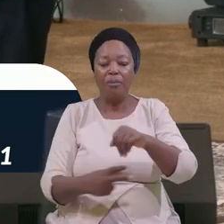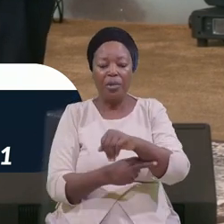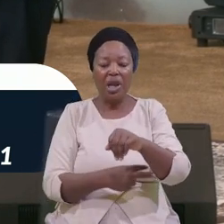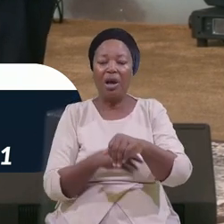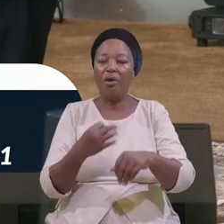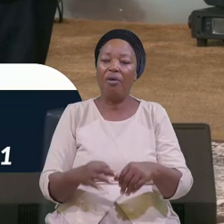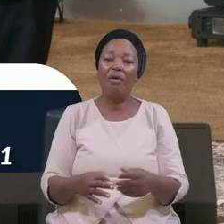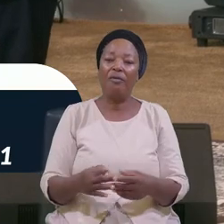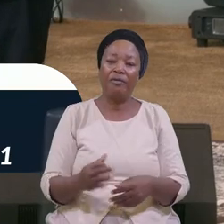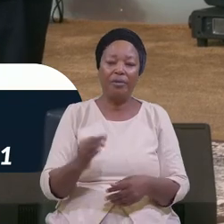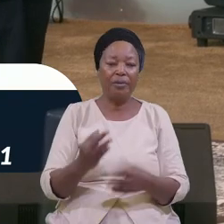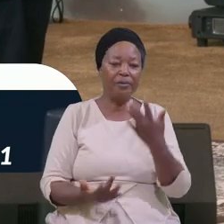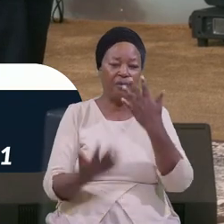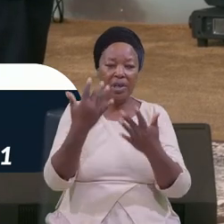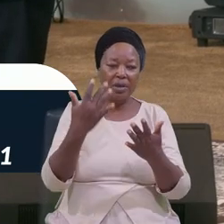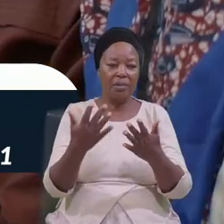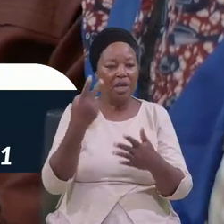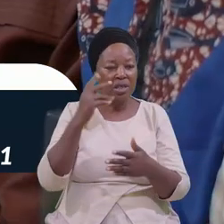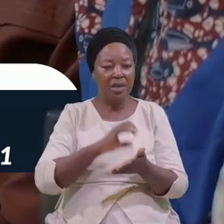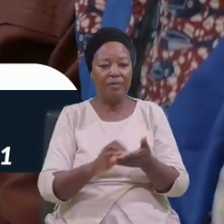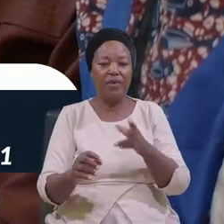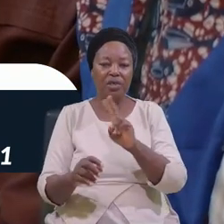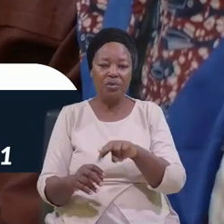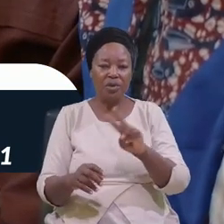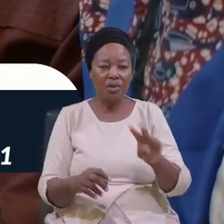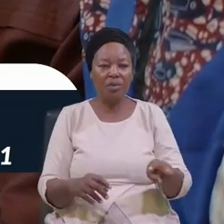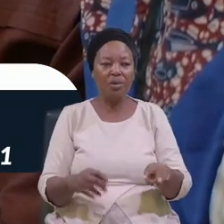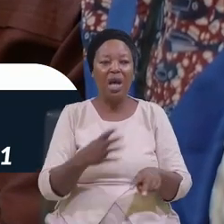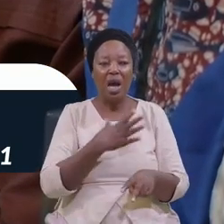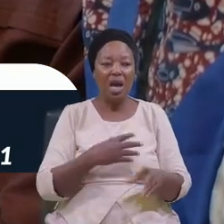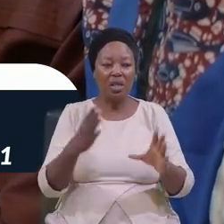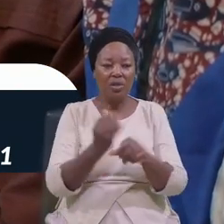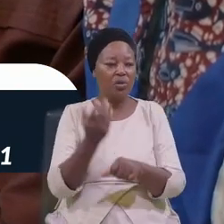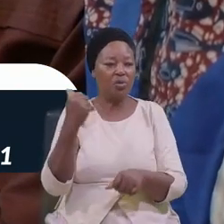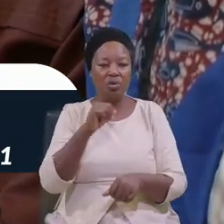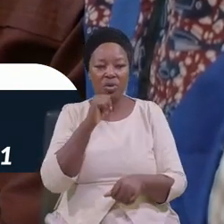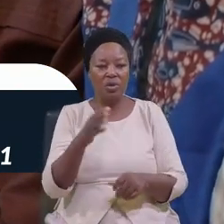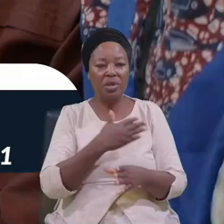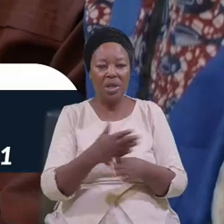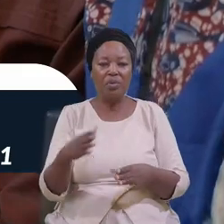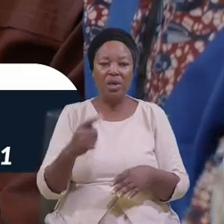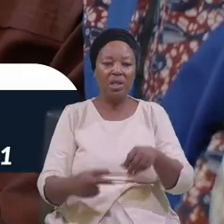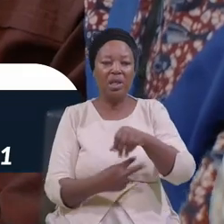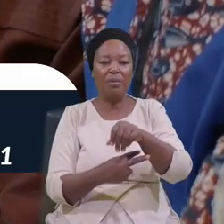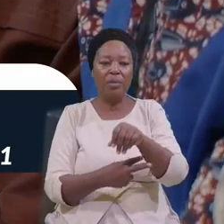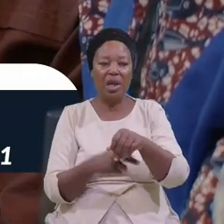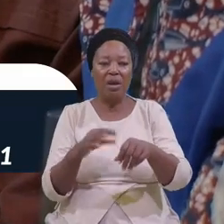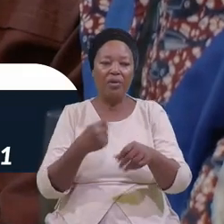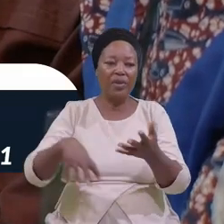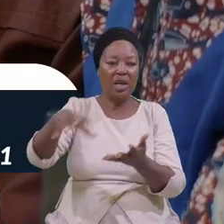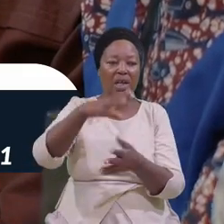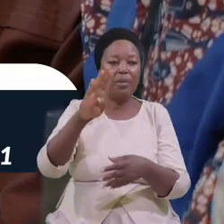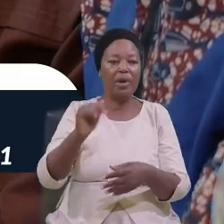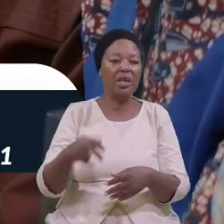Look at verse 22. In verse 22, and he took not away the pillar of the cloud by